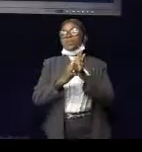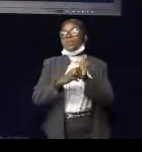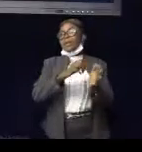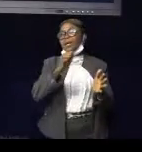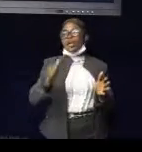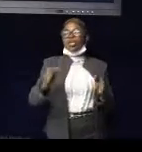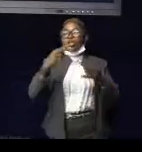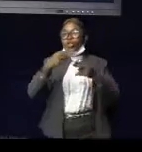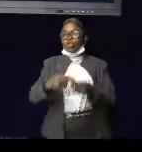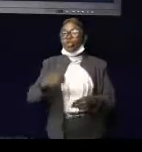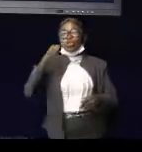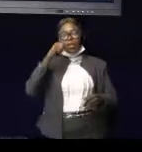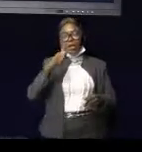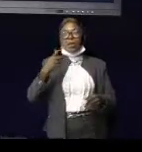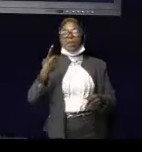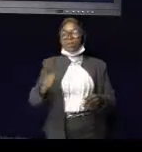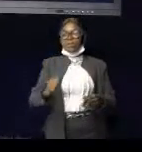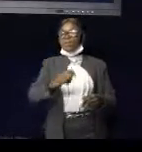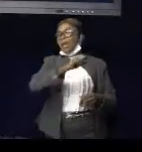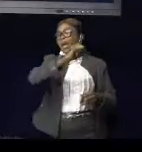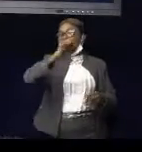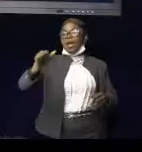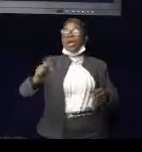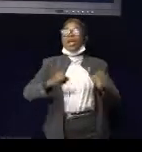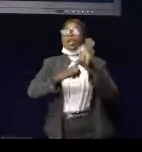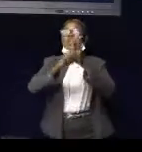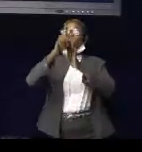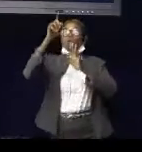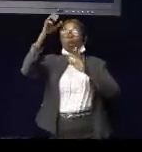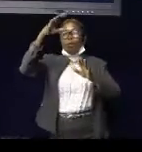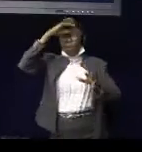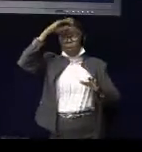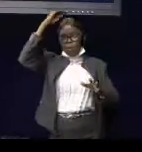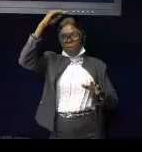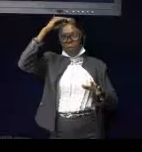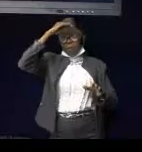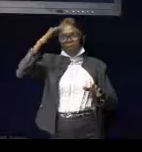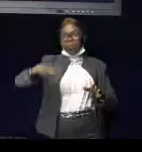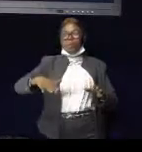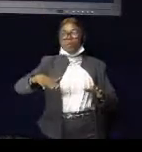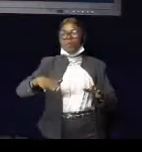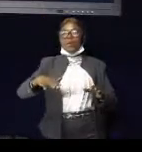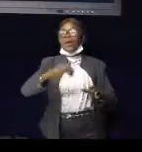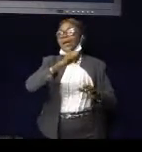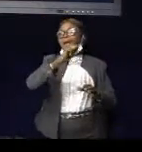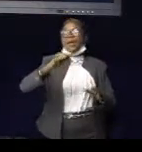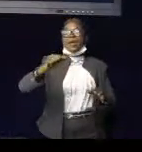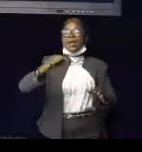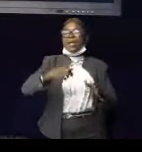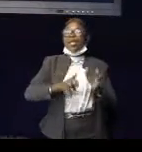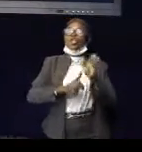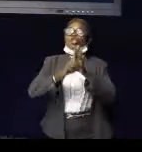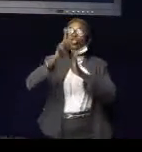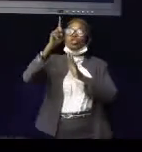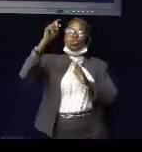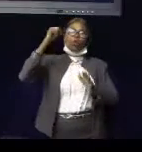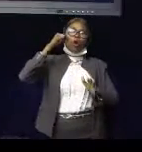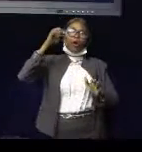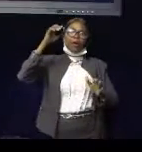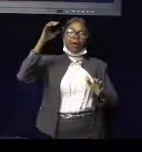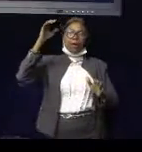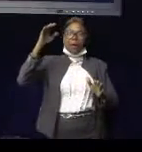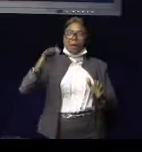a tall boy. We're describing just one person, a short girl, a tall boy. That is